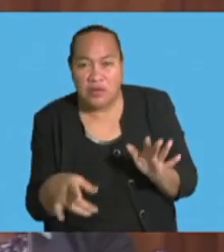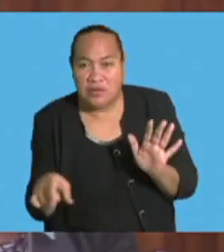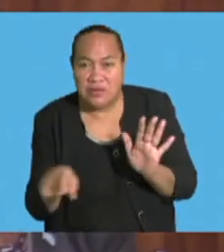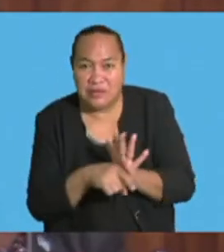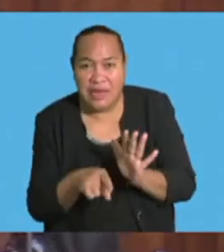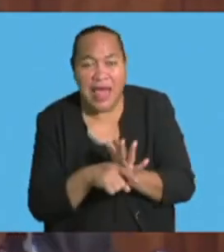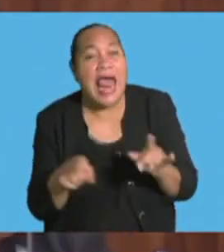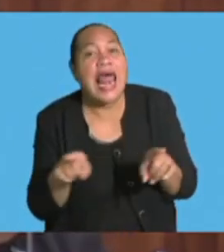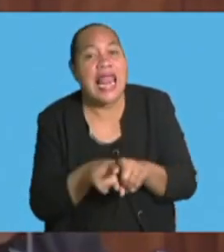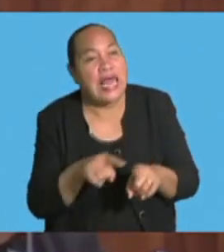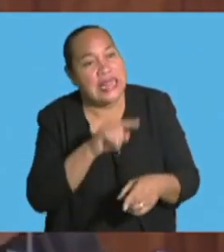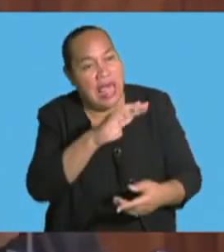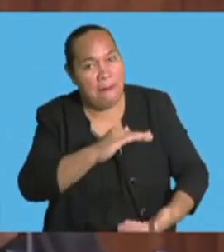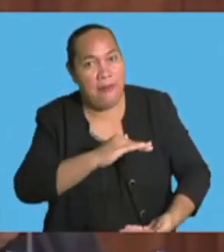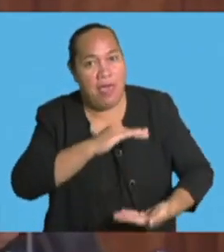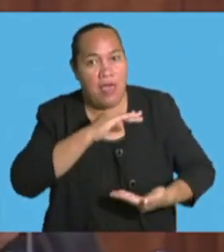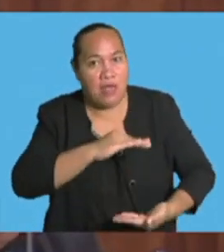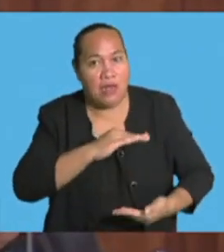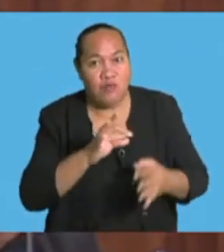packet they are carrying around.